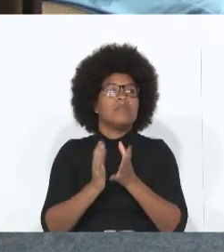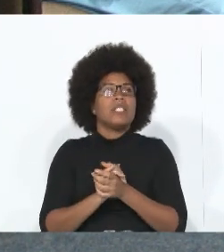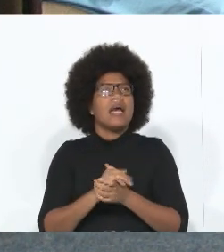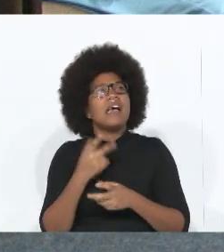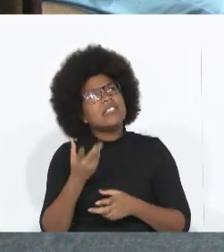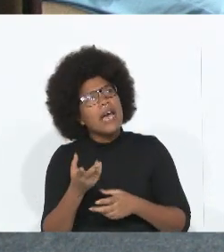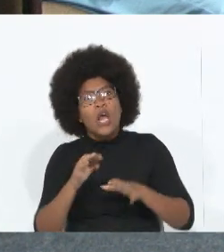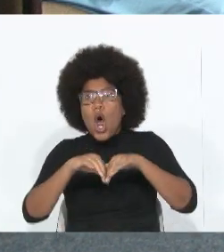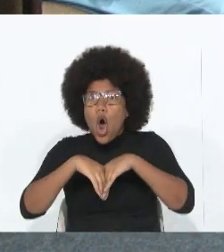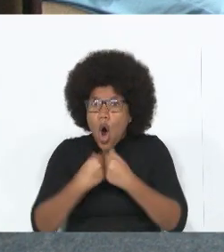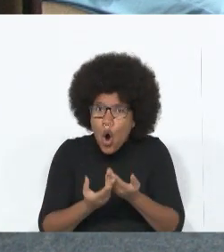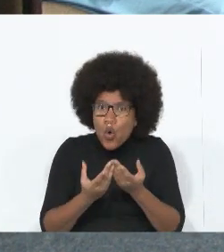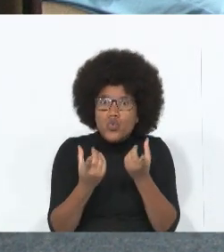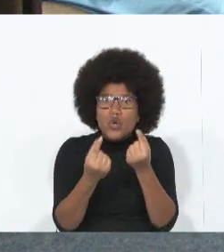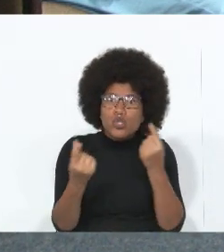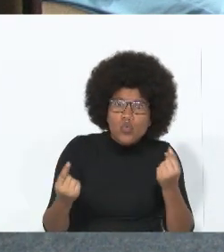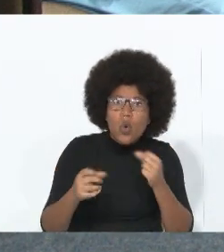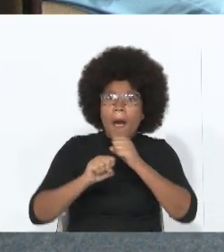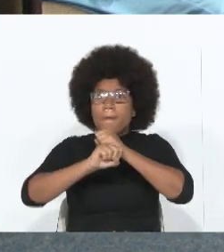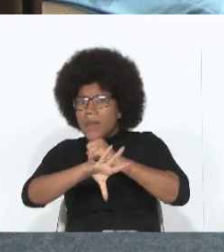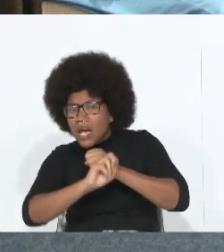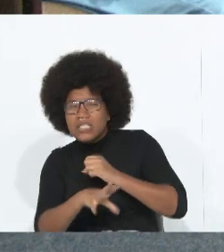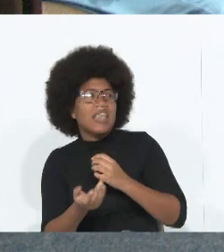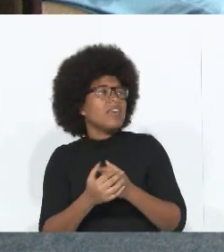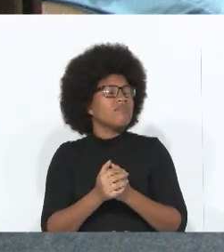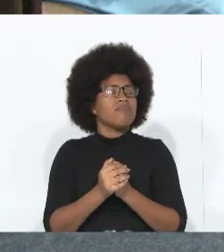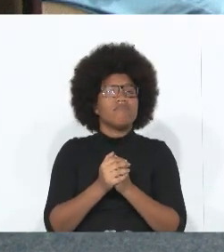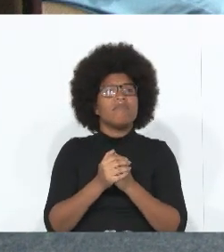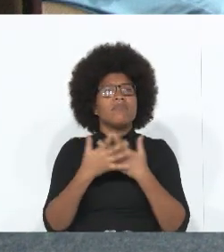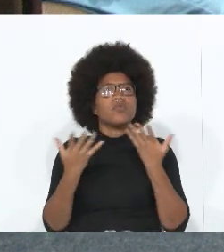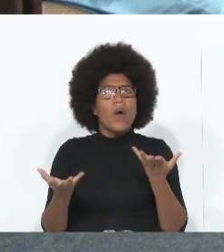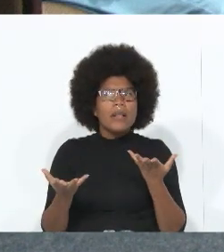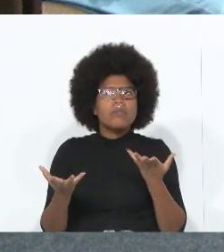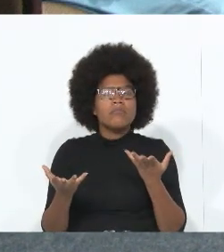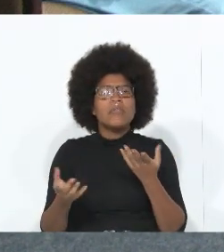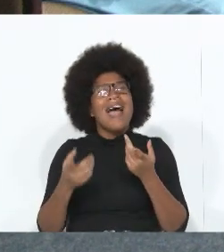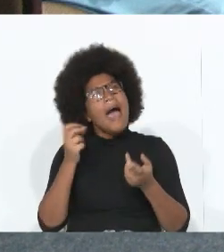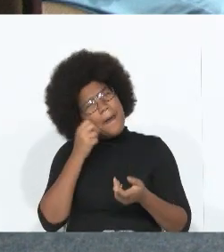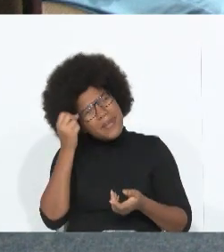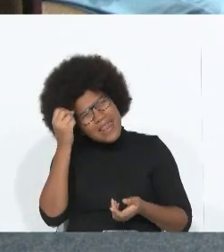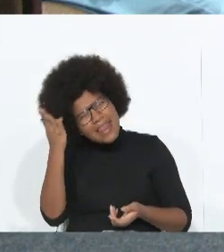We'll rejoin that discussion. Caller? Hi, good night.